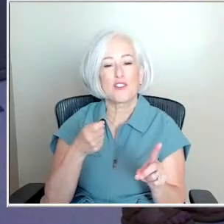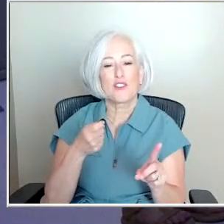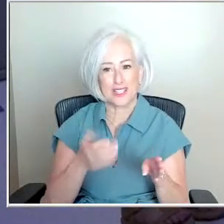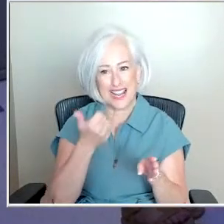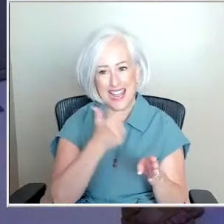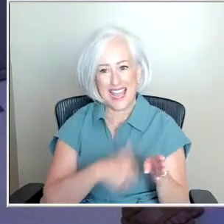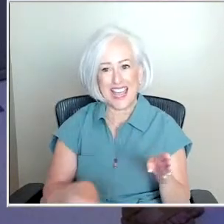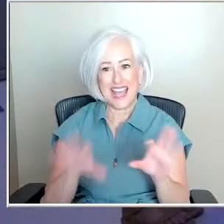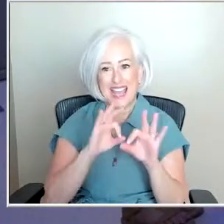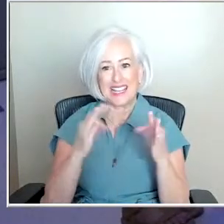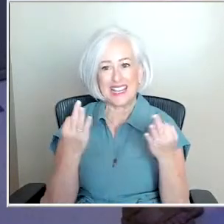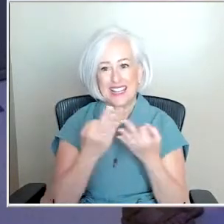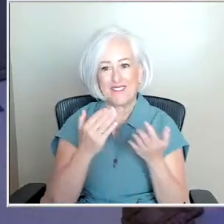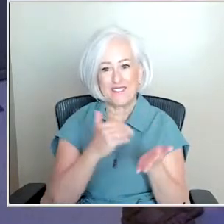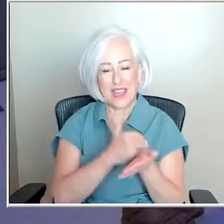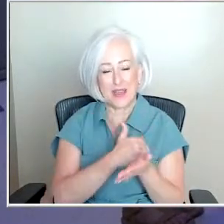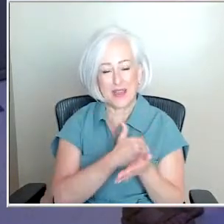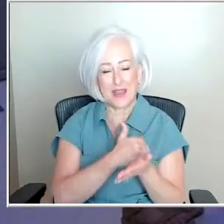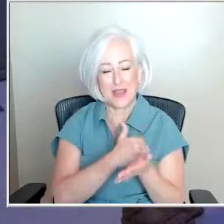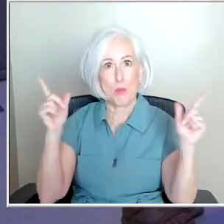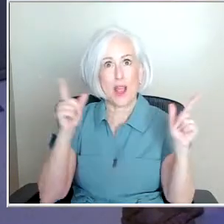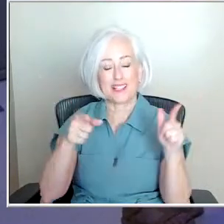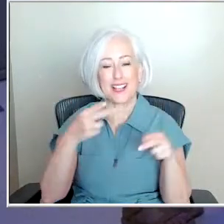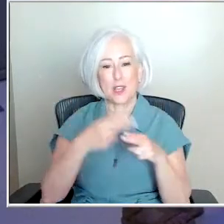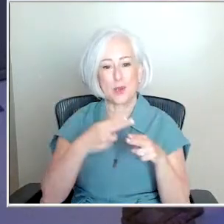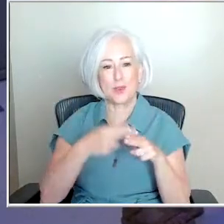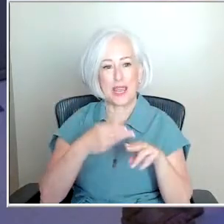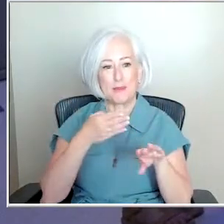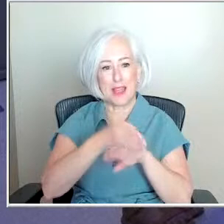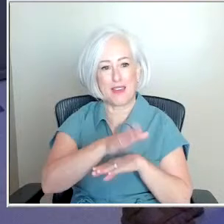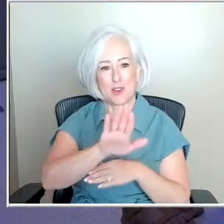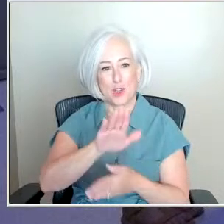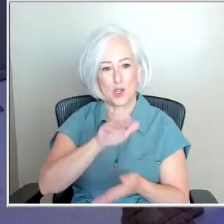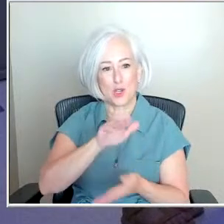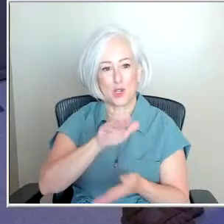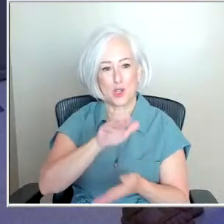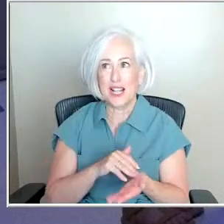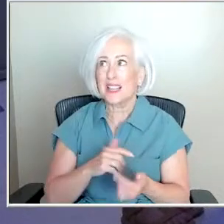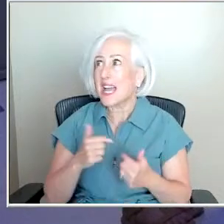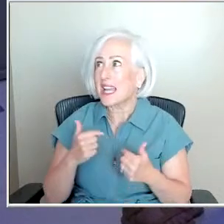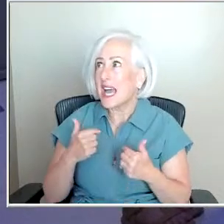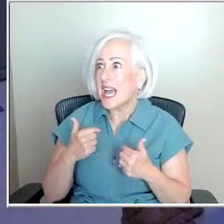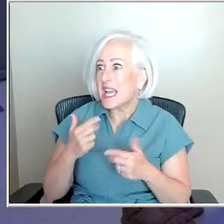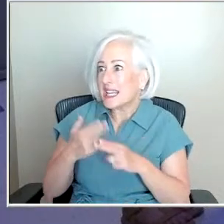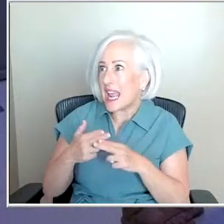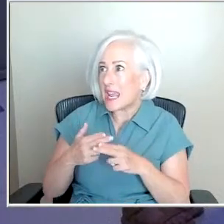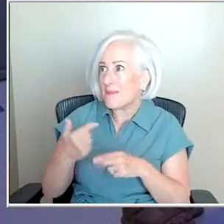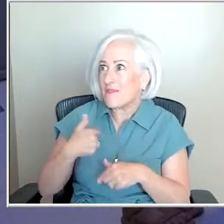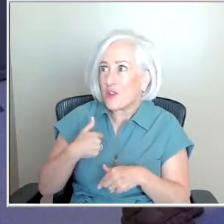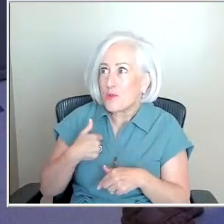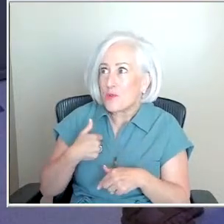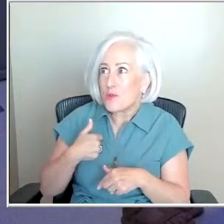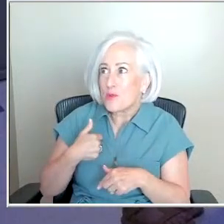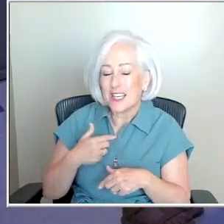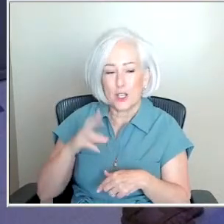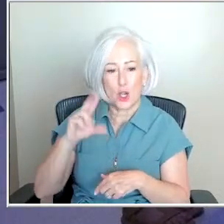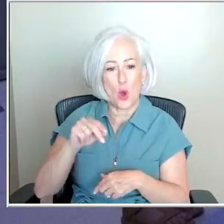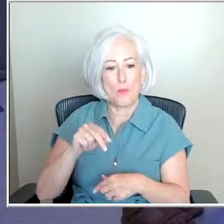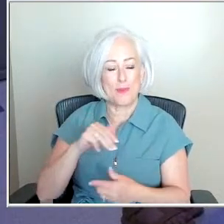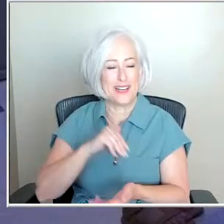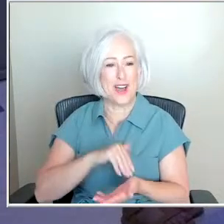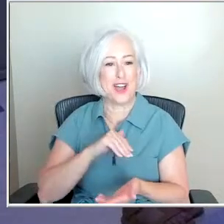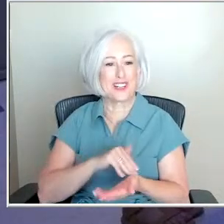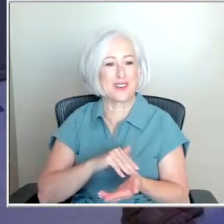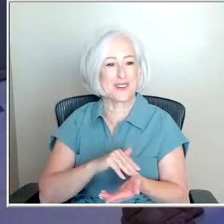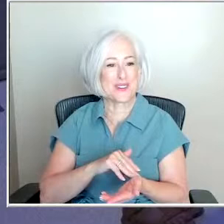were surprised that you named? Because they're like, okay, is this child going to be named after me? how's this going to